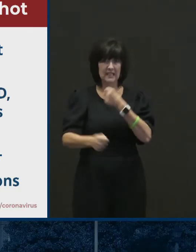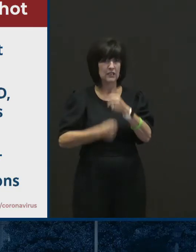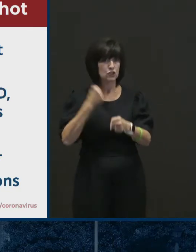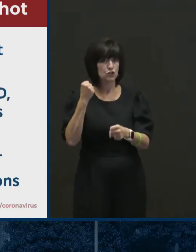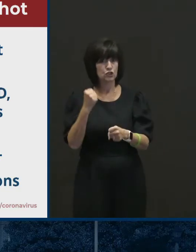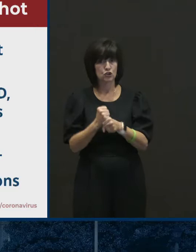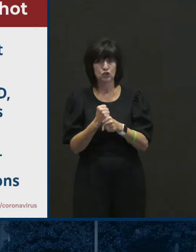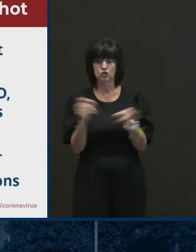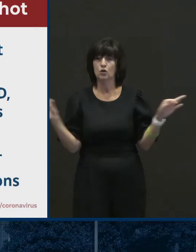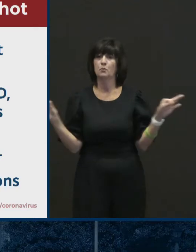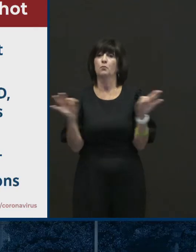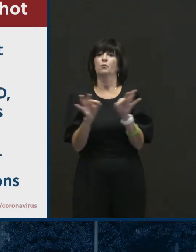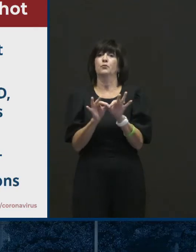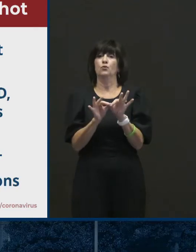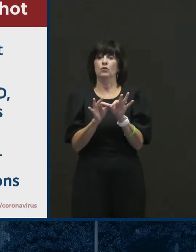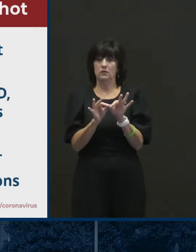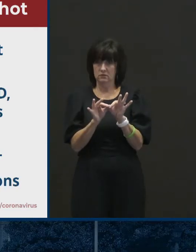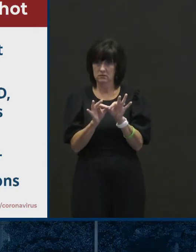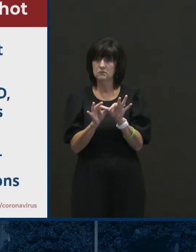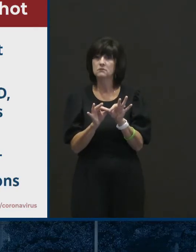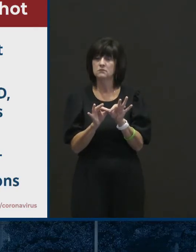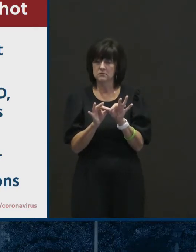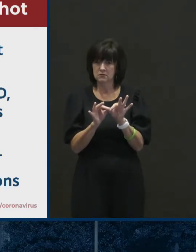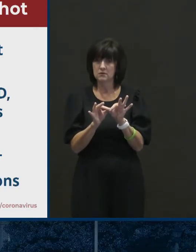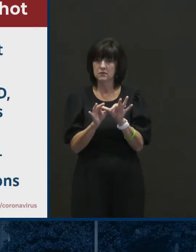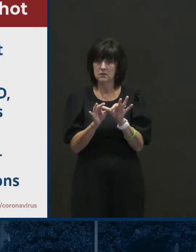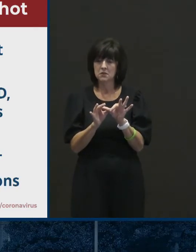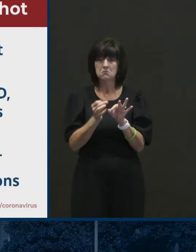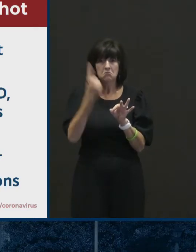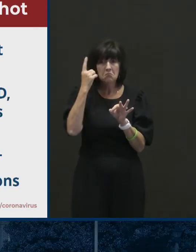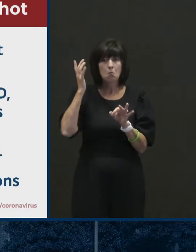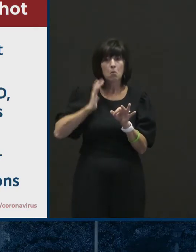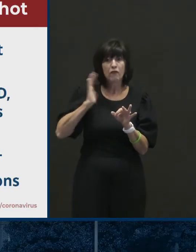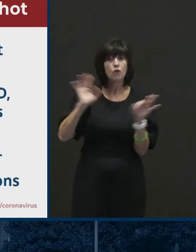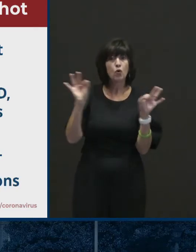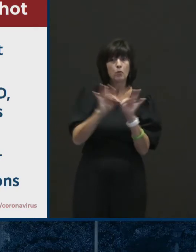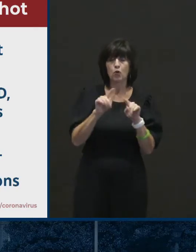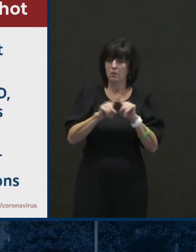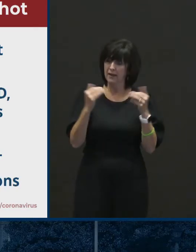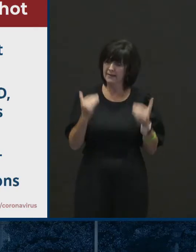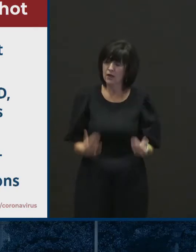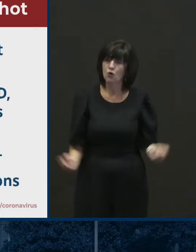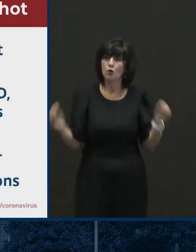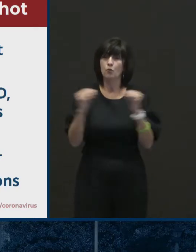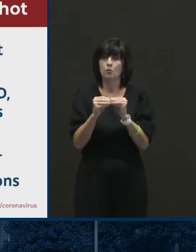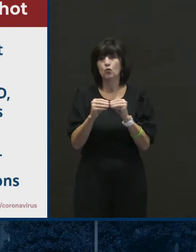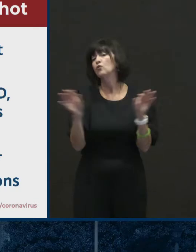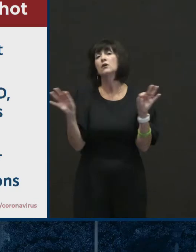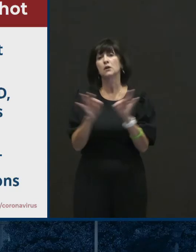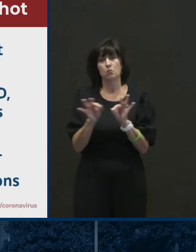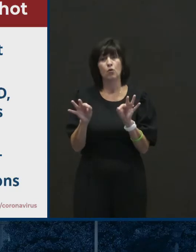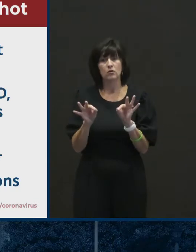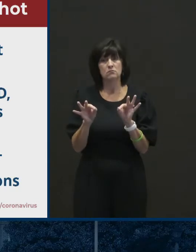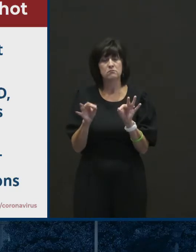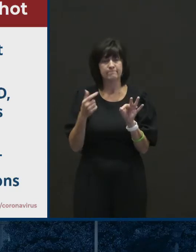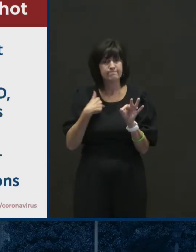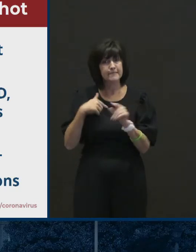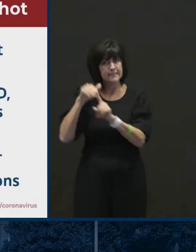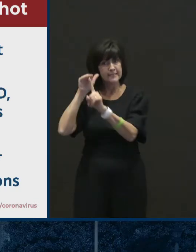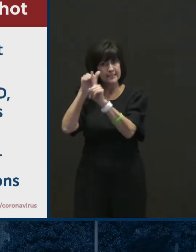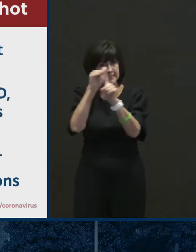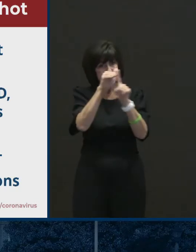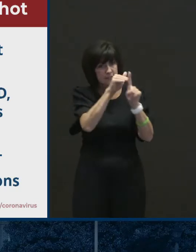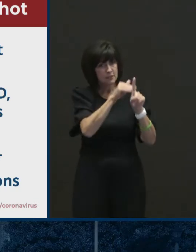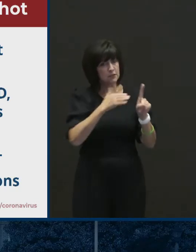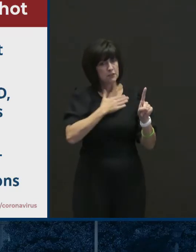sure that as many of us get vaccinated as possibly we can. It's so